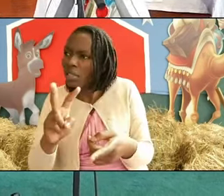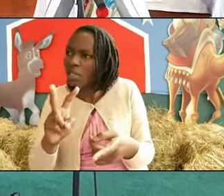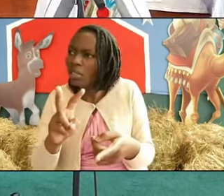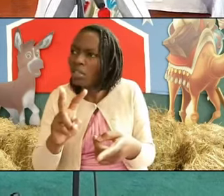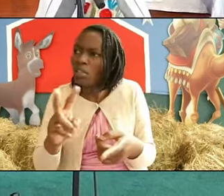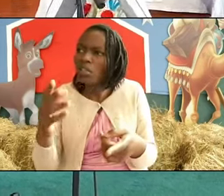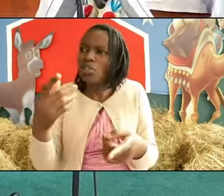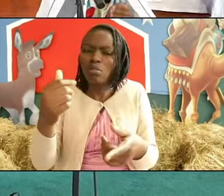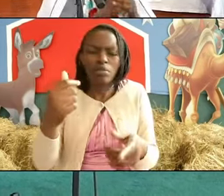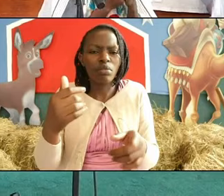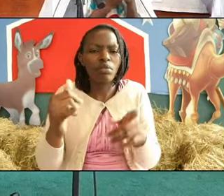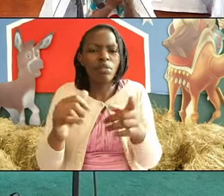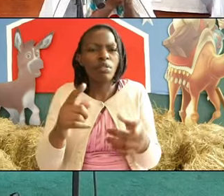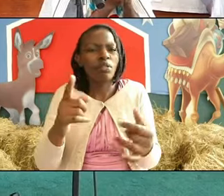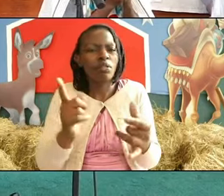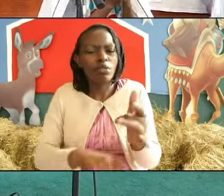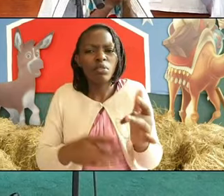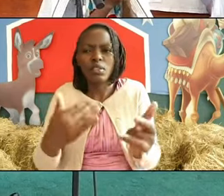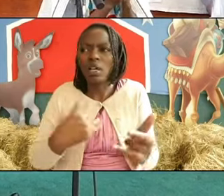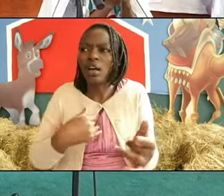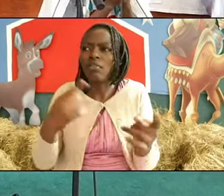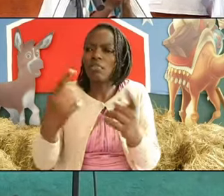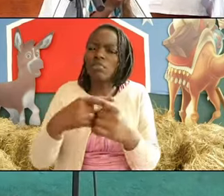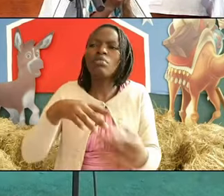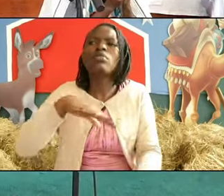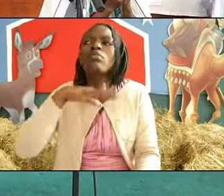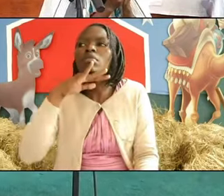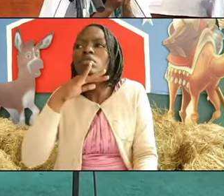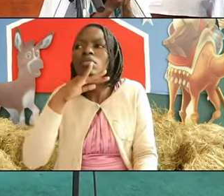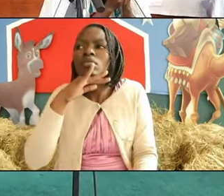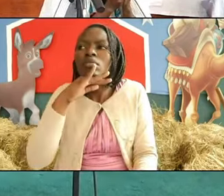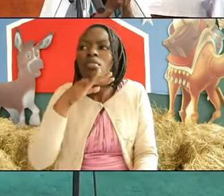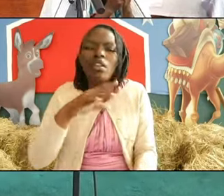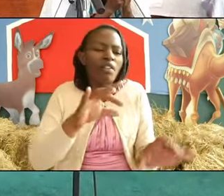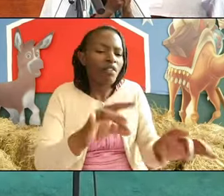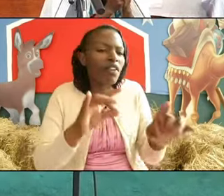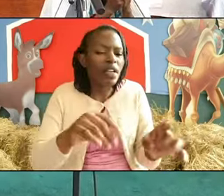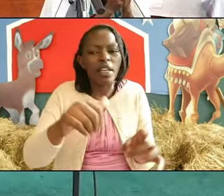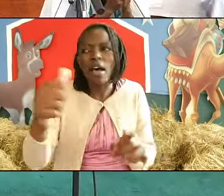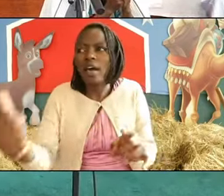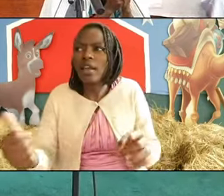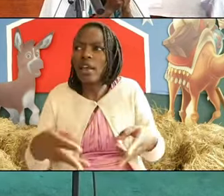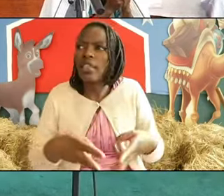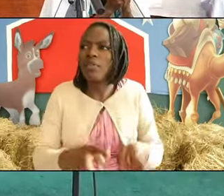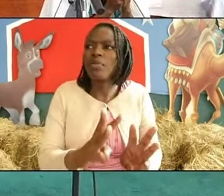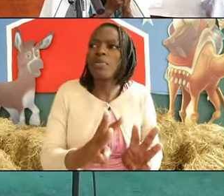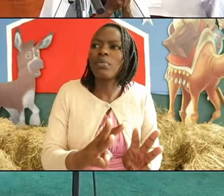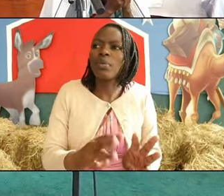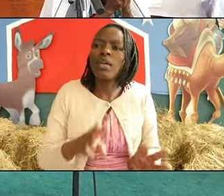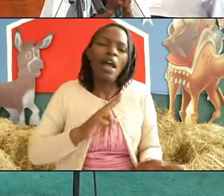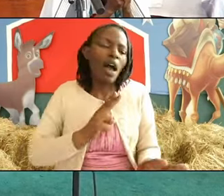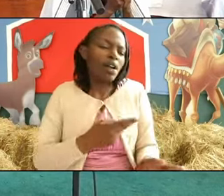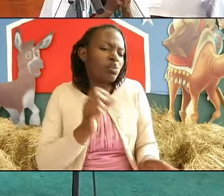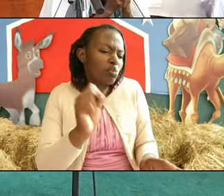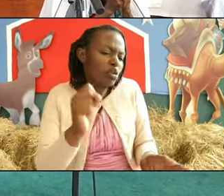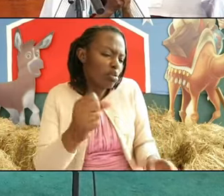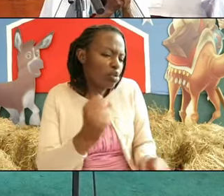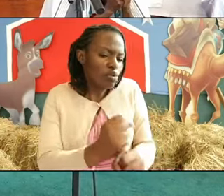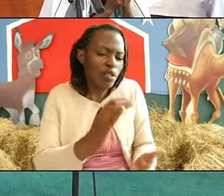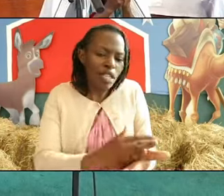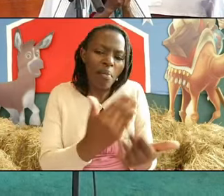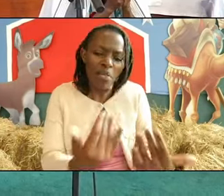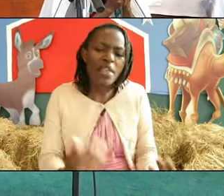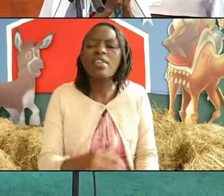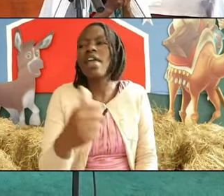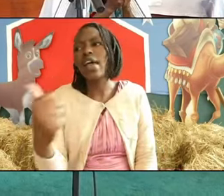don't have to do this. We can definitely find another way. I promise, we can do something else.